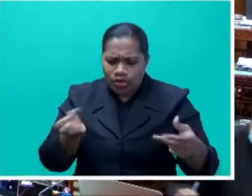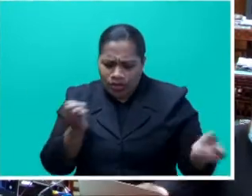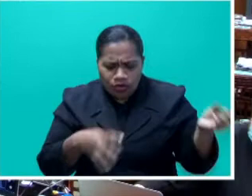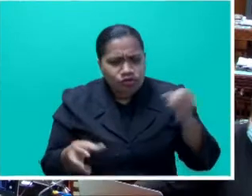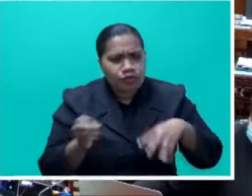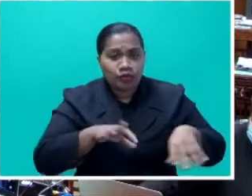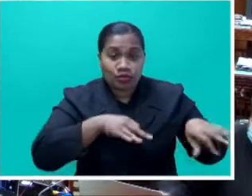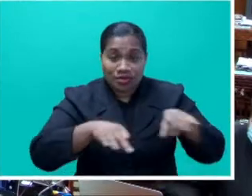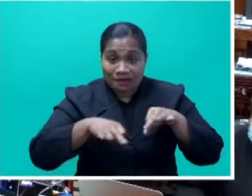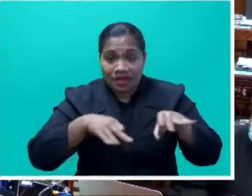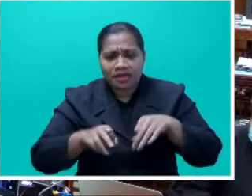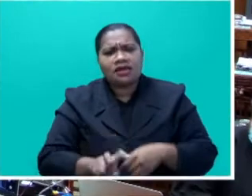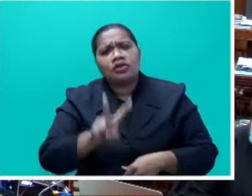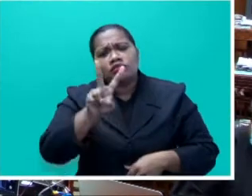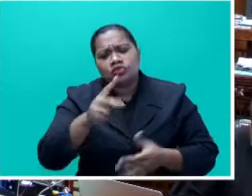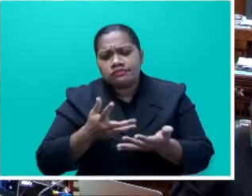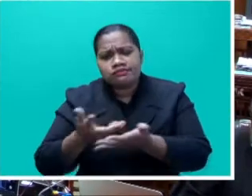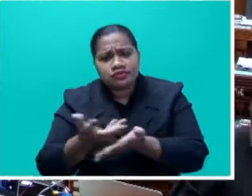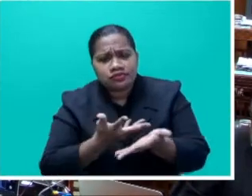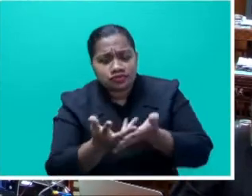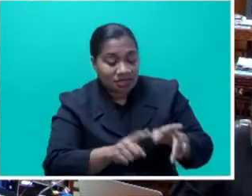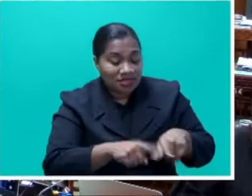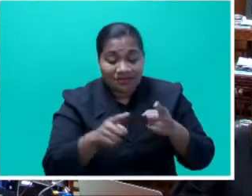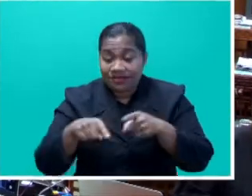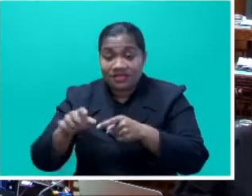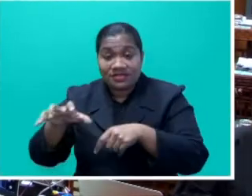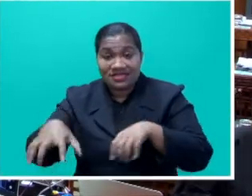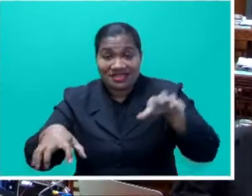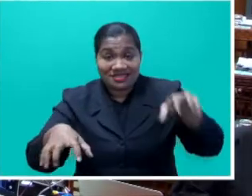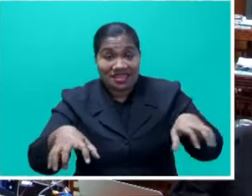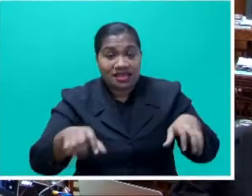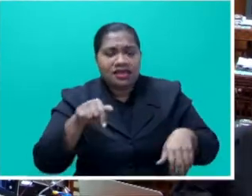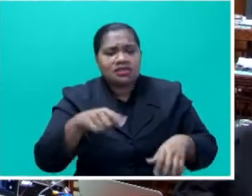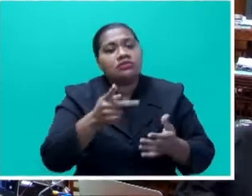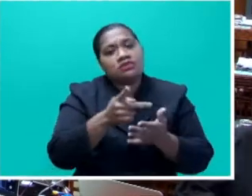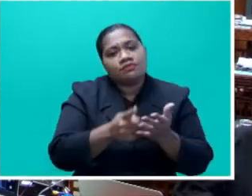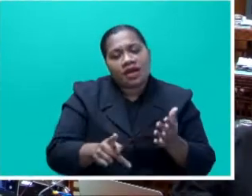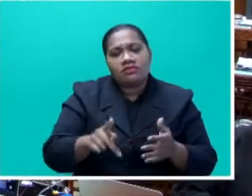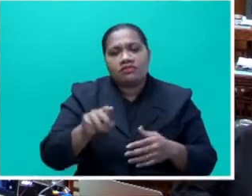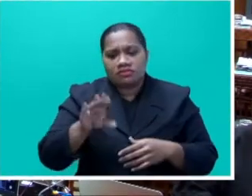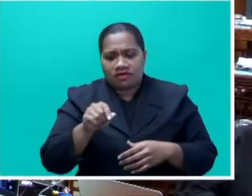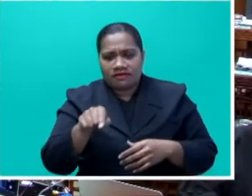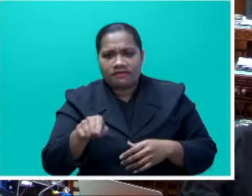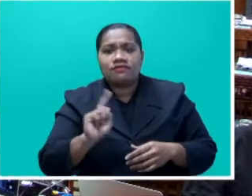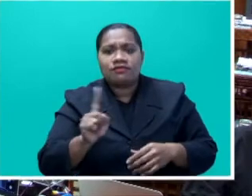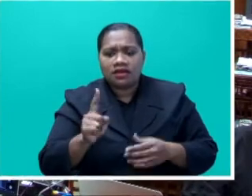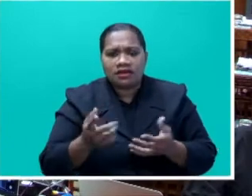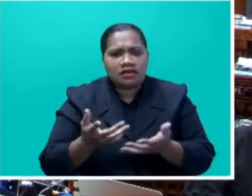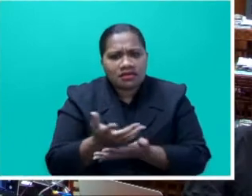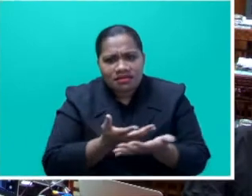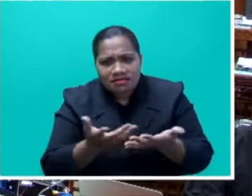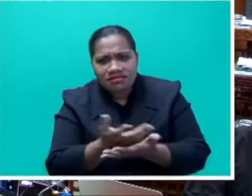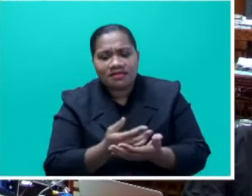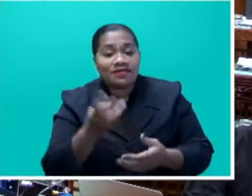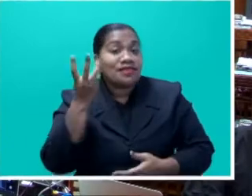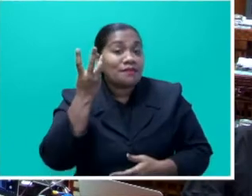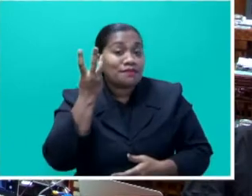were 2 consultations for the different sectors, and this was part of the series of consultations that were planned by the Ministry of